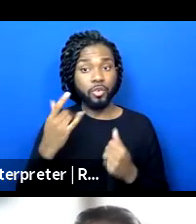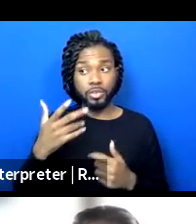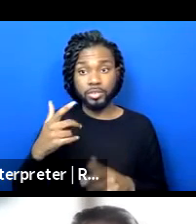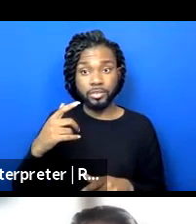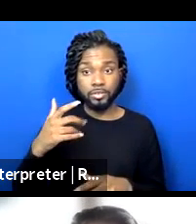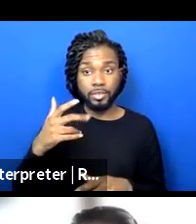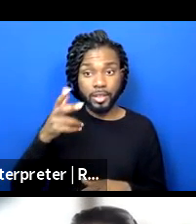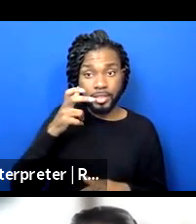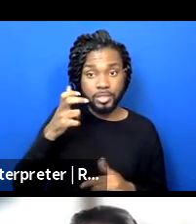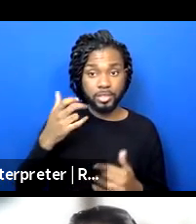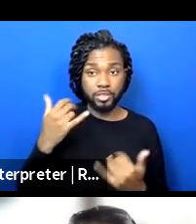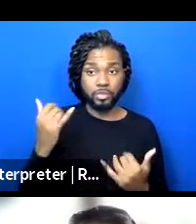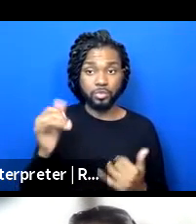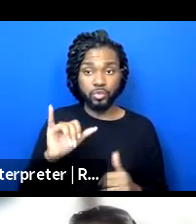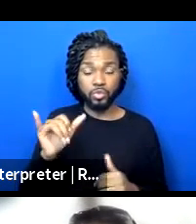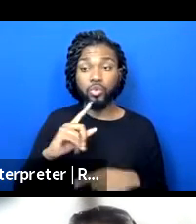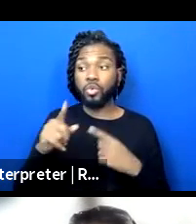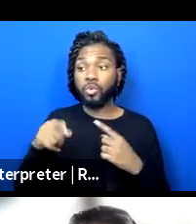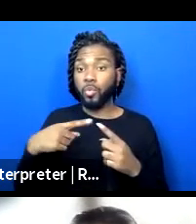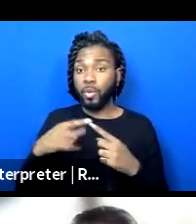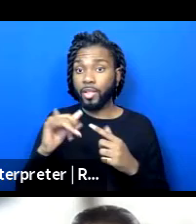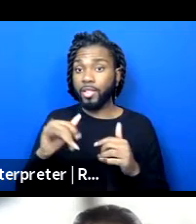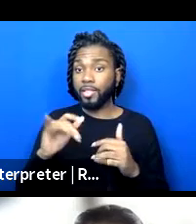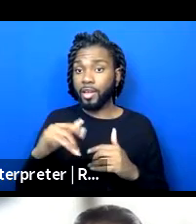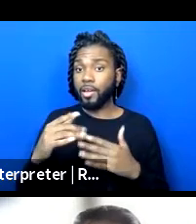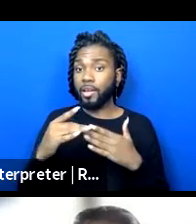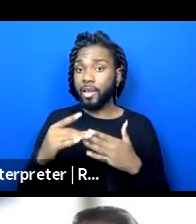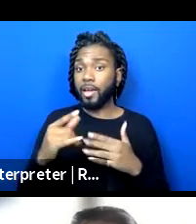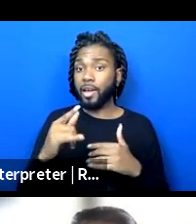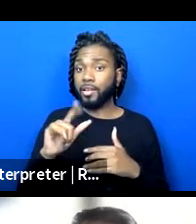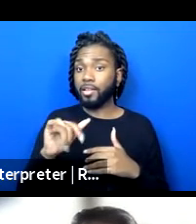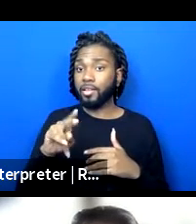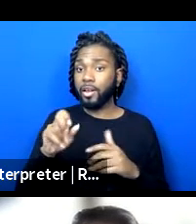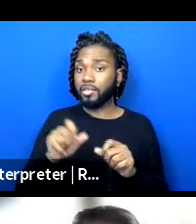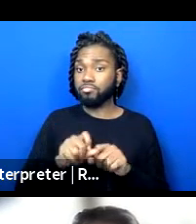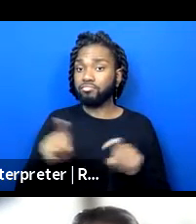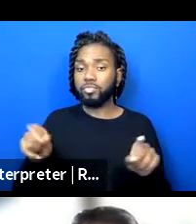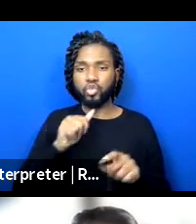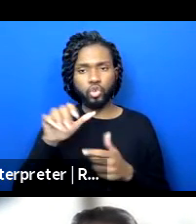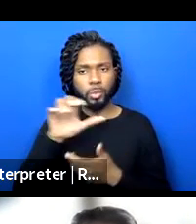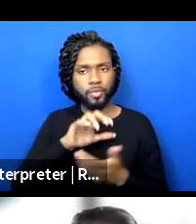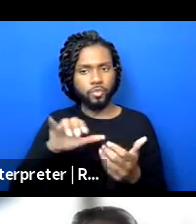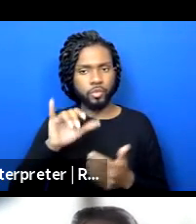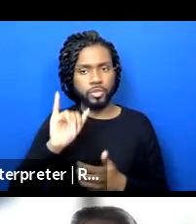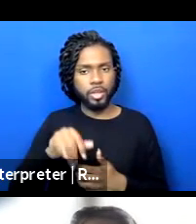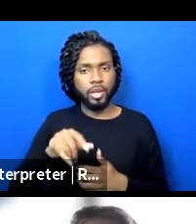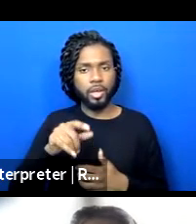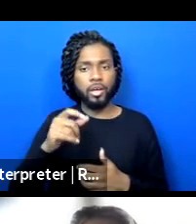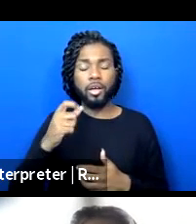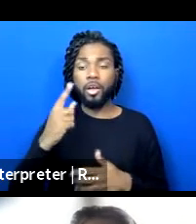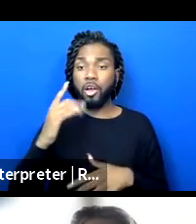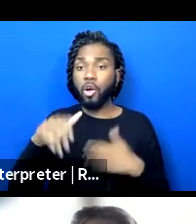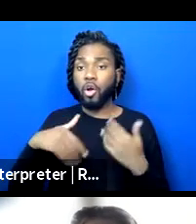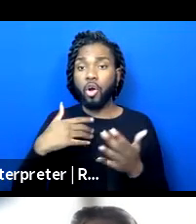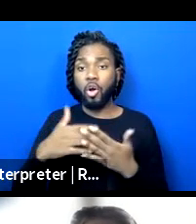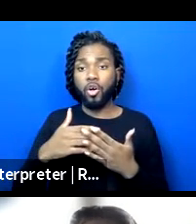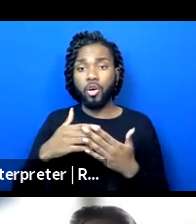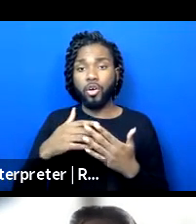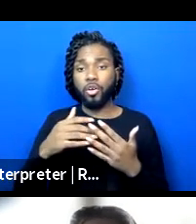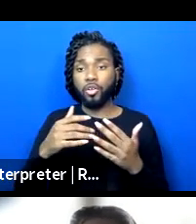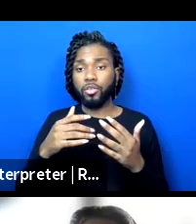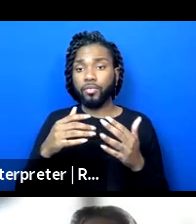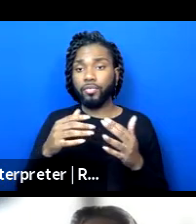know that when the guidelines do come out, don't be confused by the fact that you still have to, all the still language, because of the way